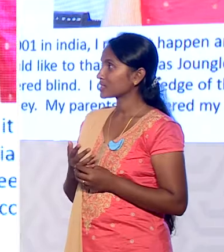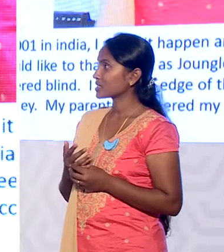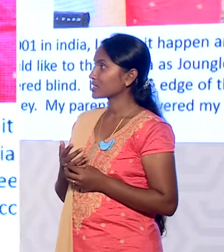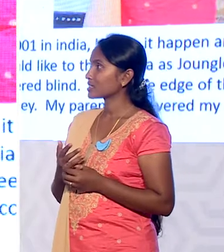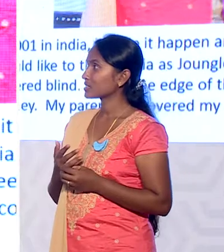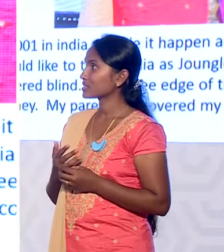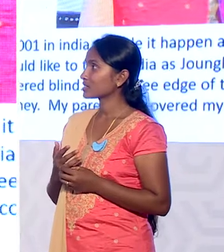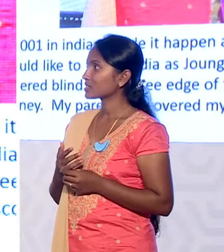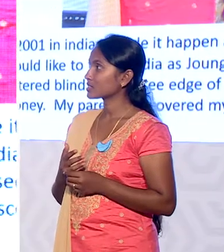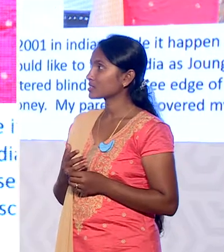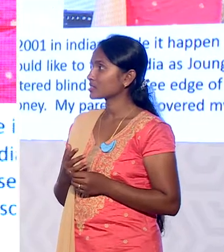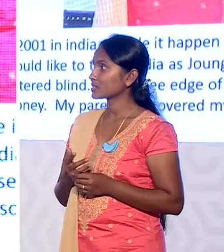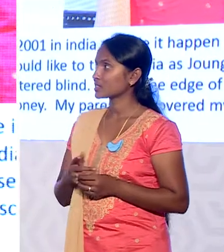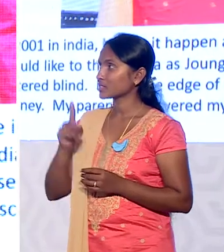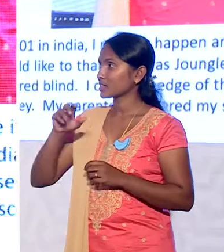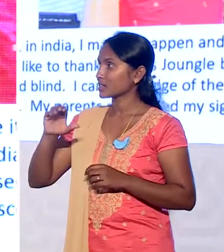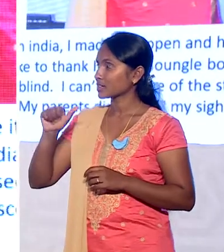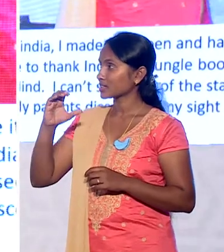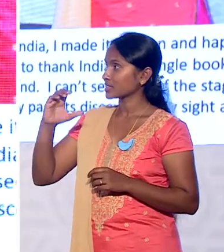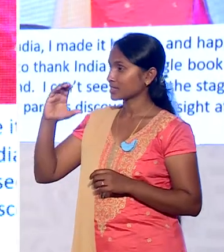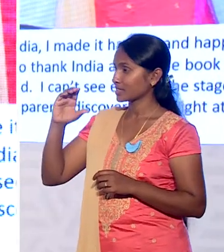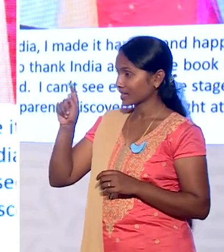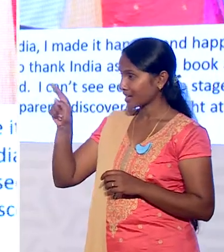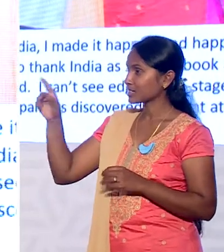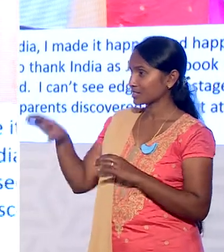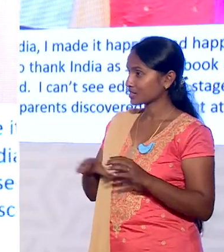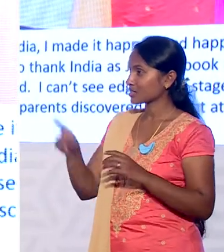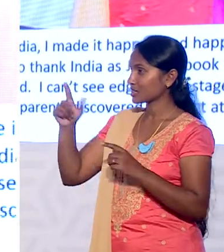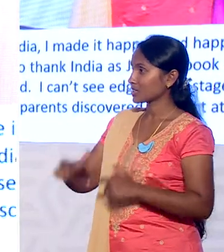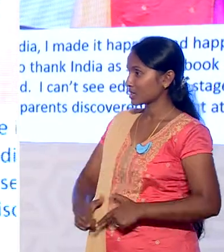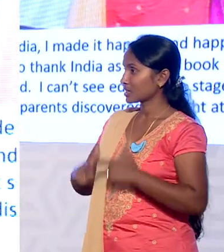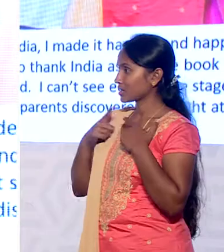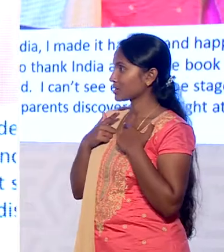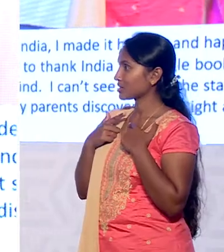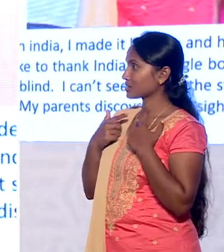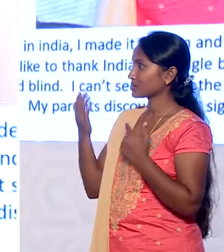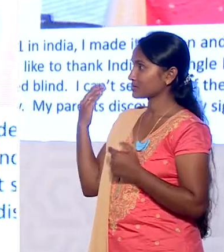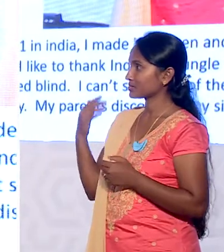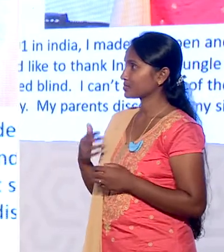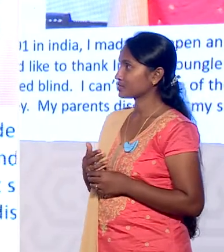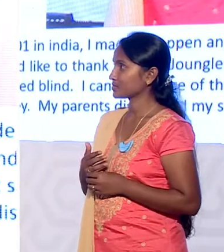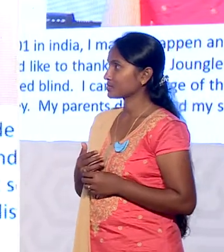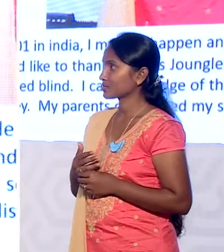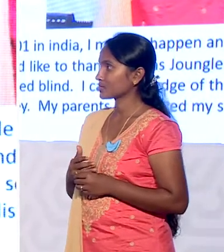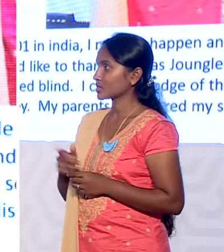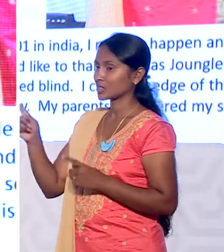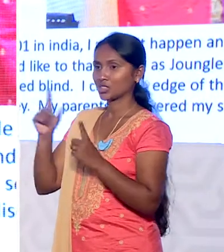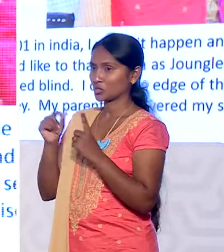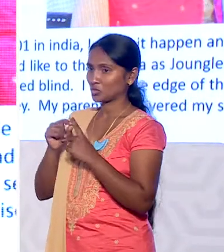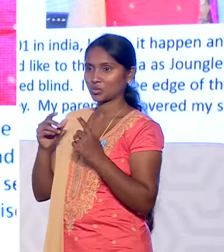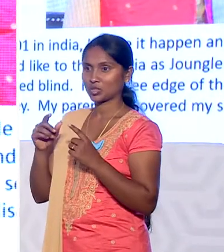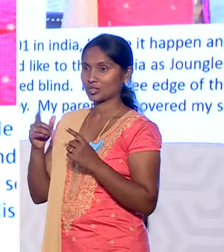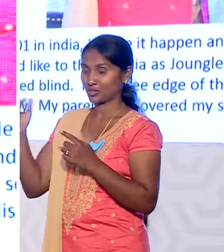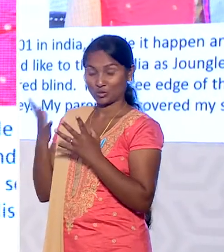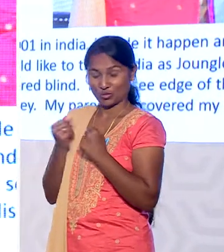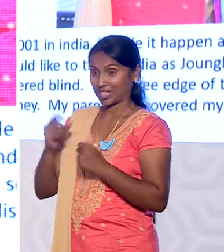first act of conscious discrimination of my life, something I have always regretted. I did not want to be